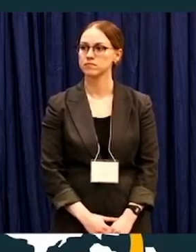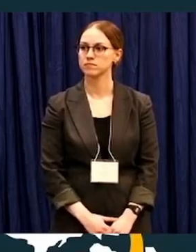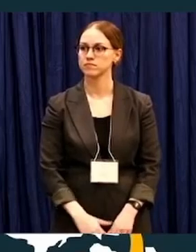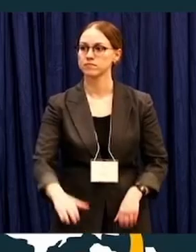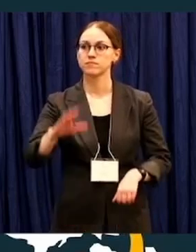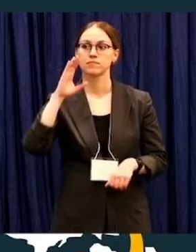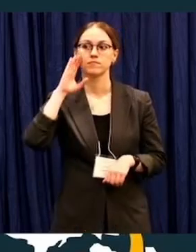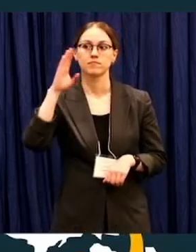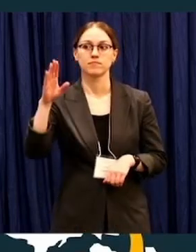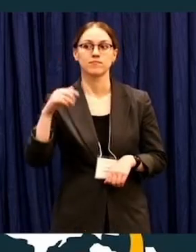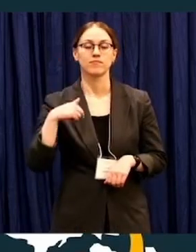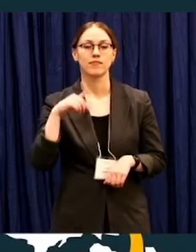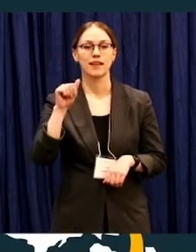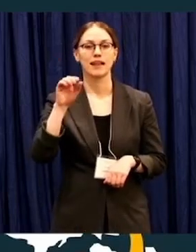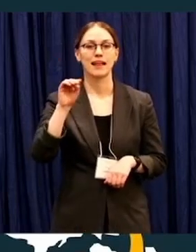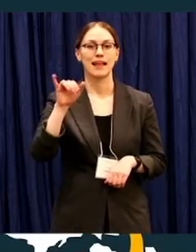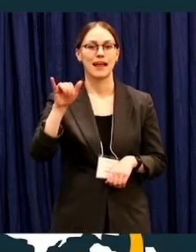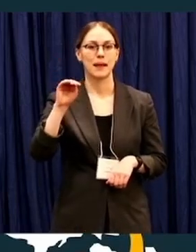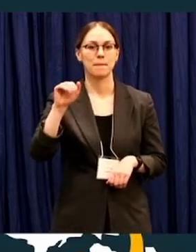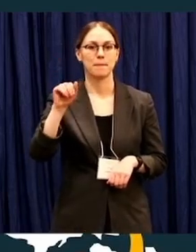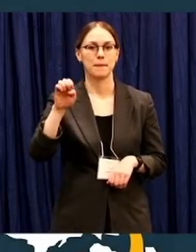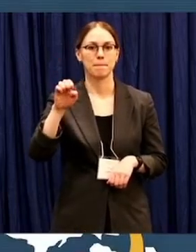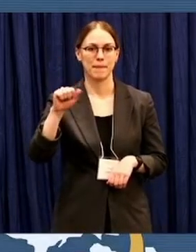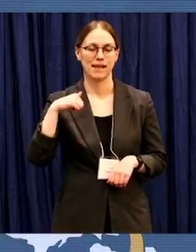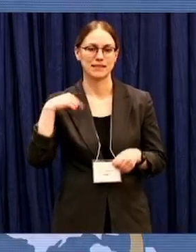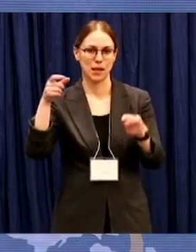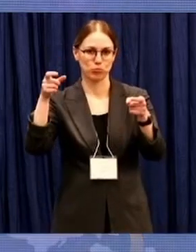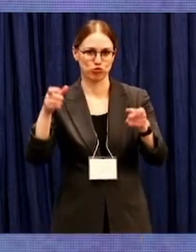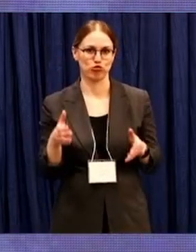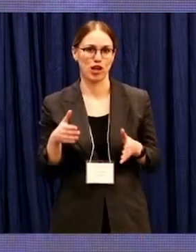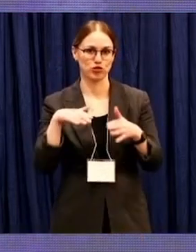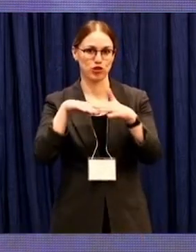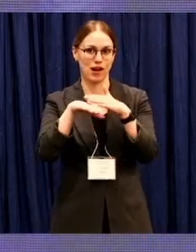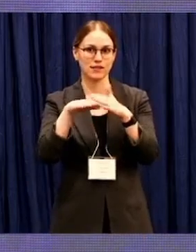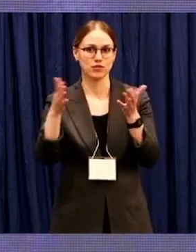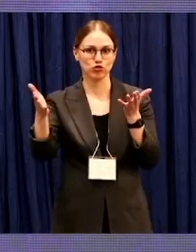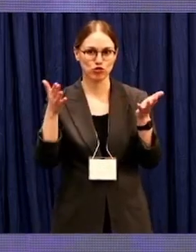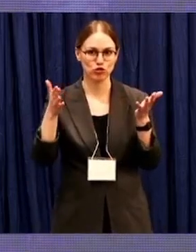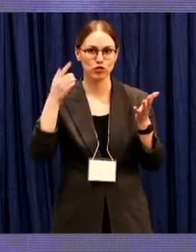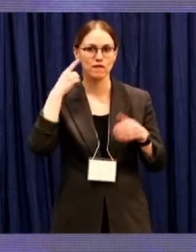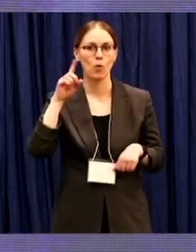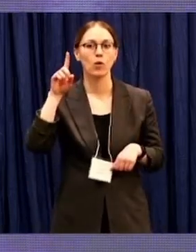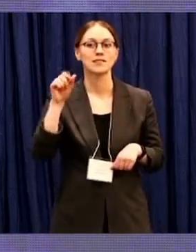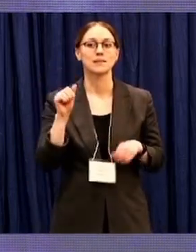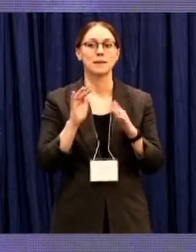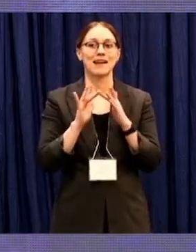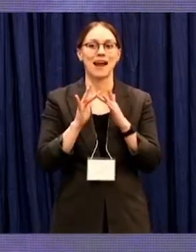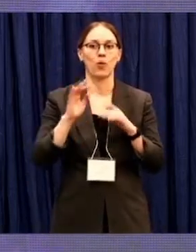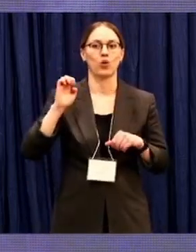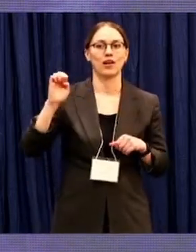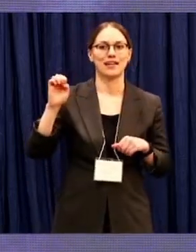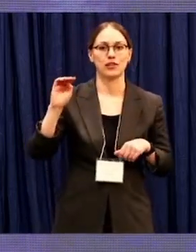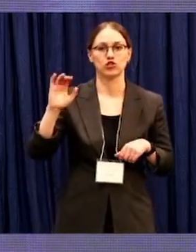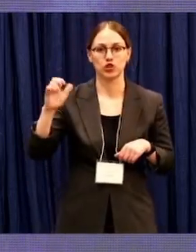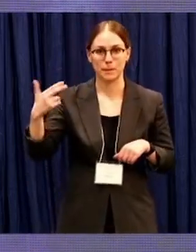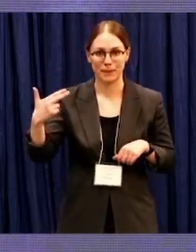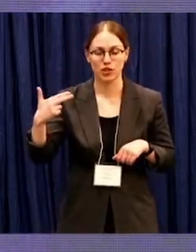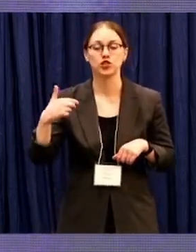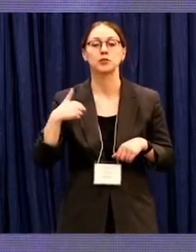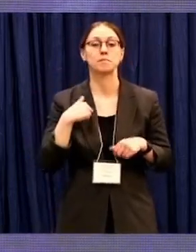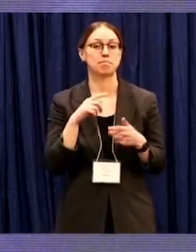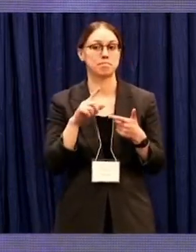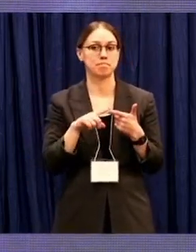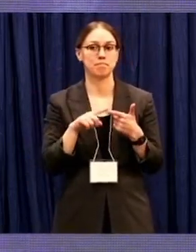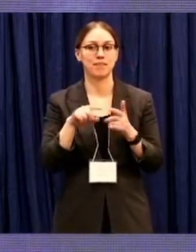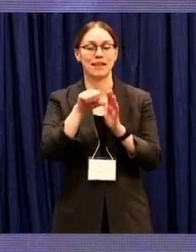My name is Amy Maes. I'm the Director of Access Services for Disability Network Eastern Michigan, and I'm also the statewide